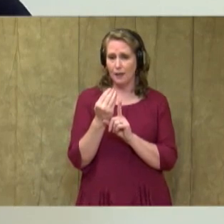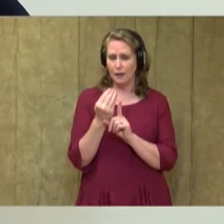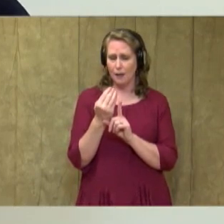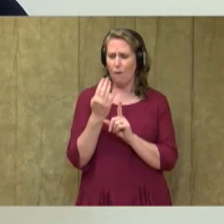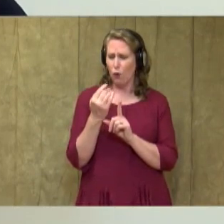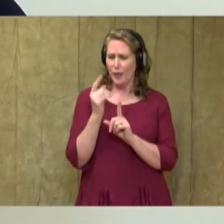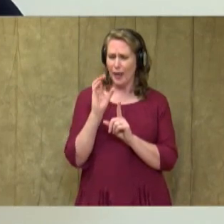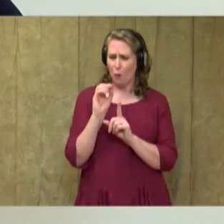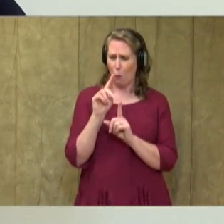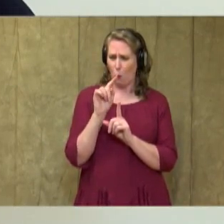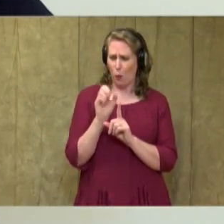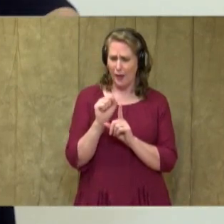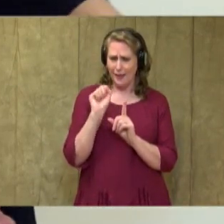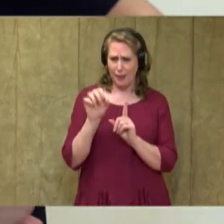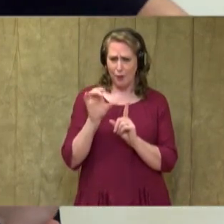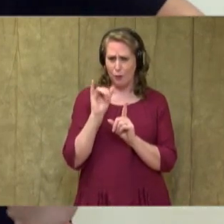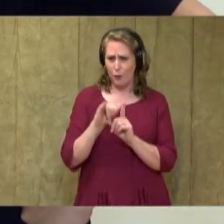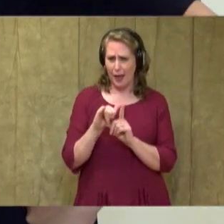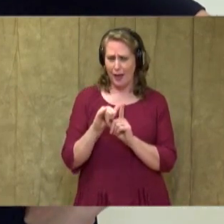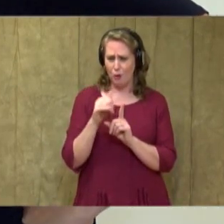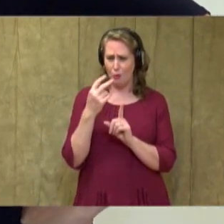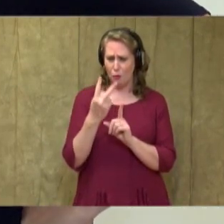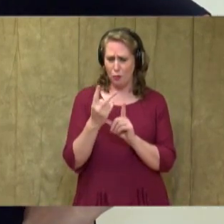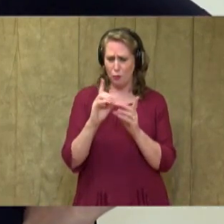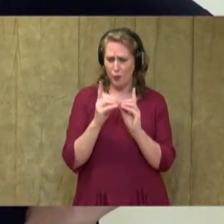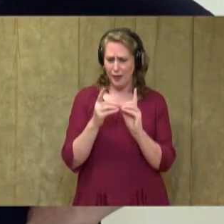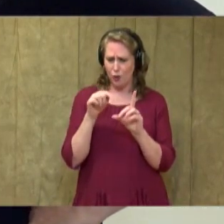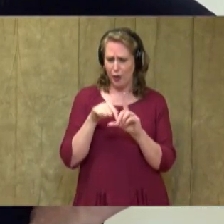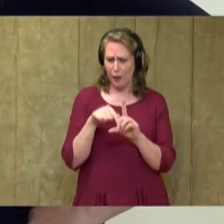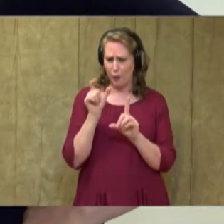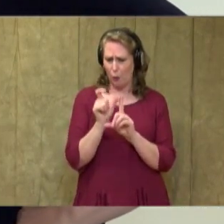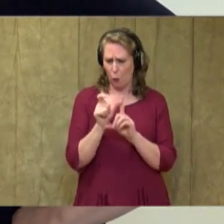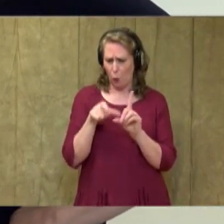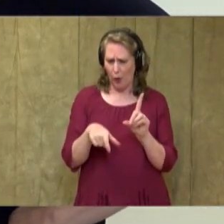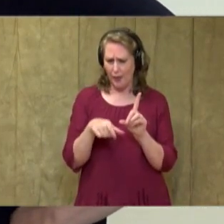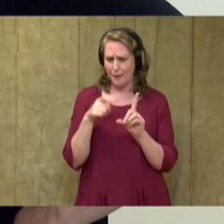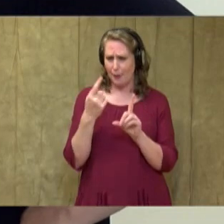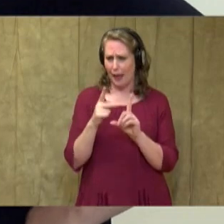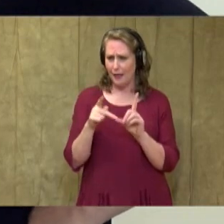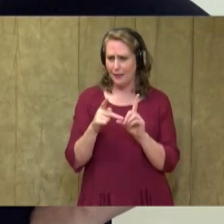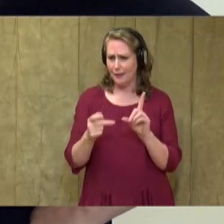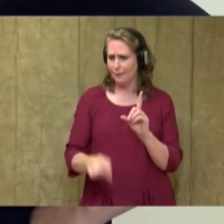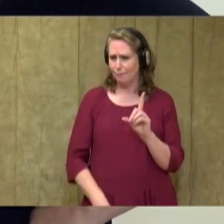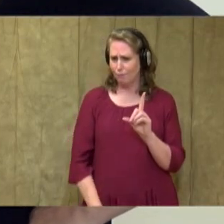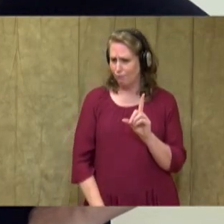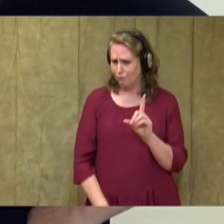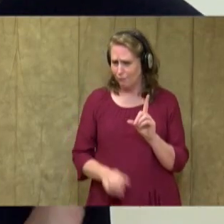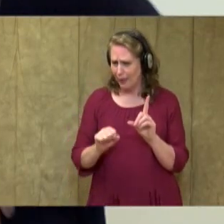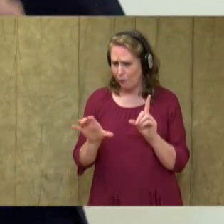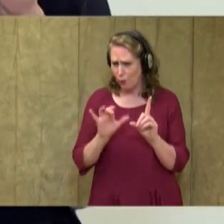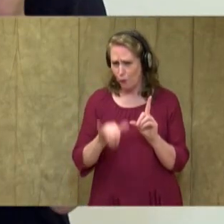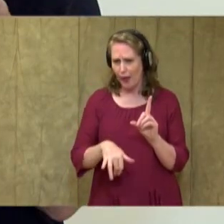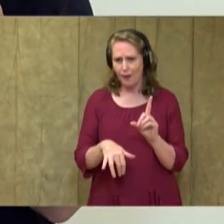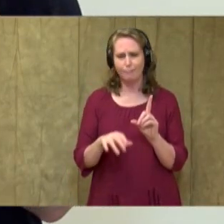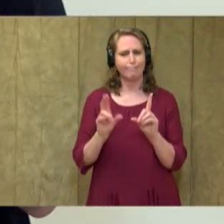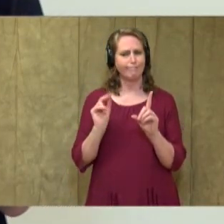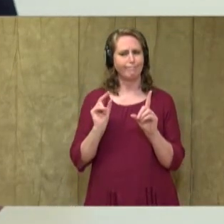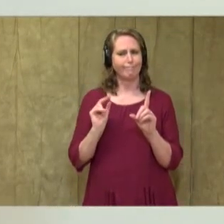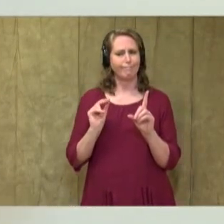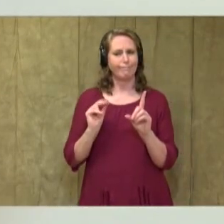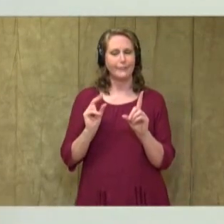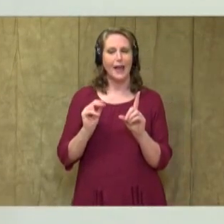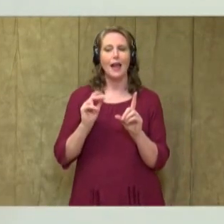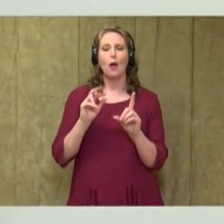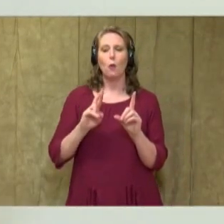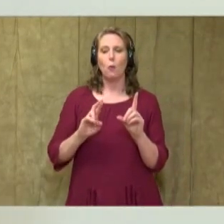14 ones? Can we do that? Can we put 14 in the ones place? So this is where